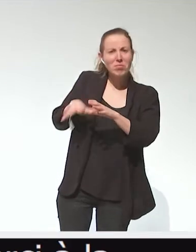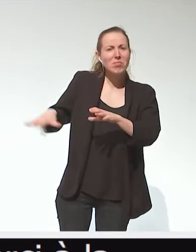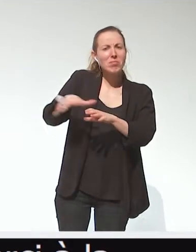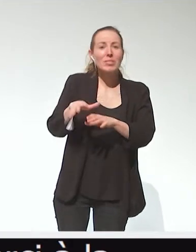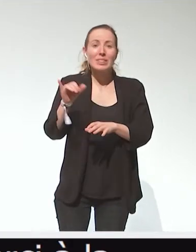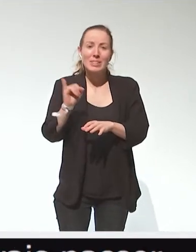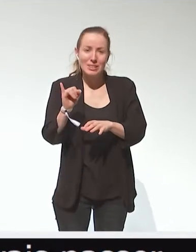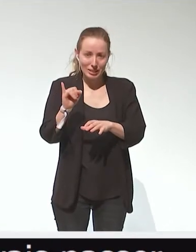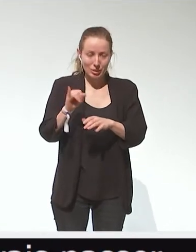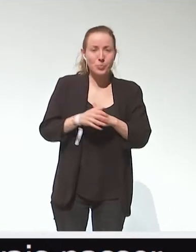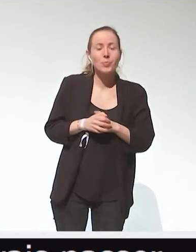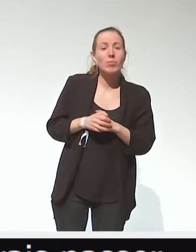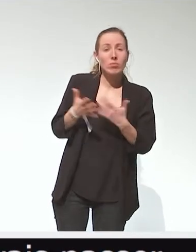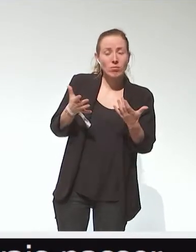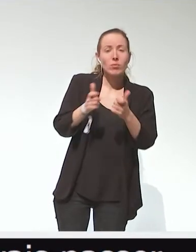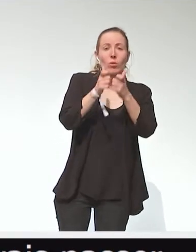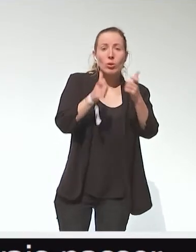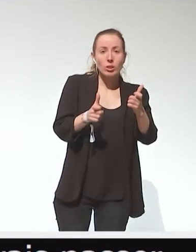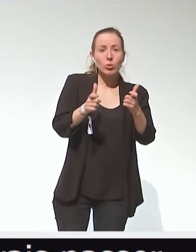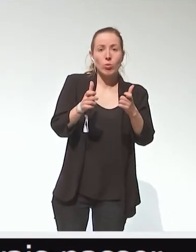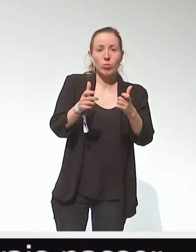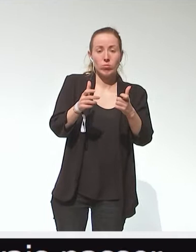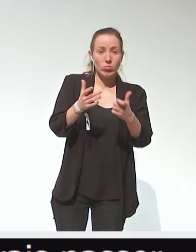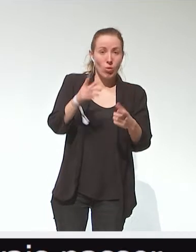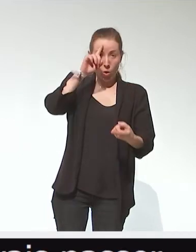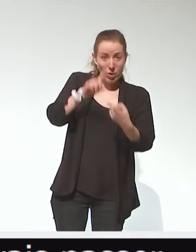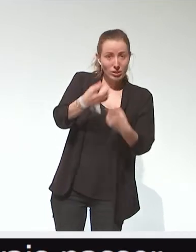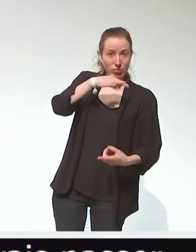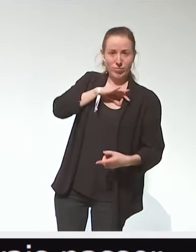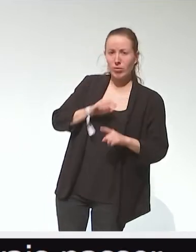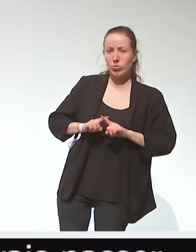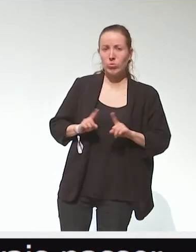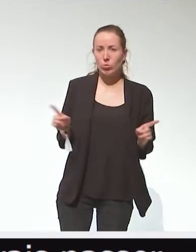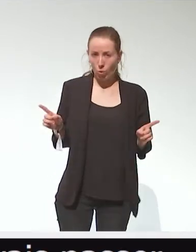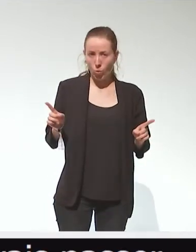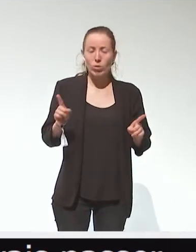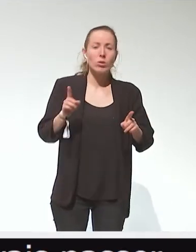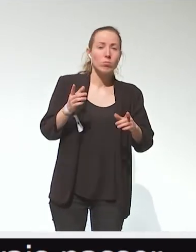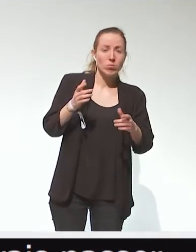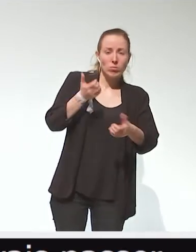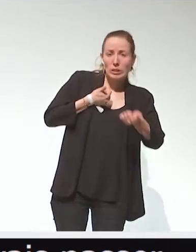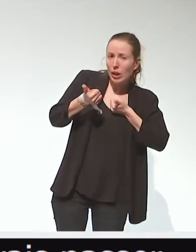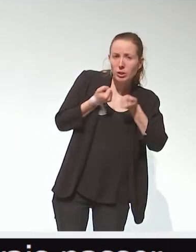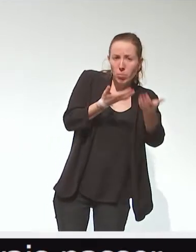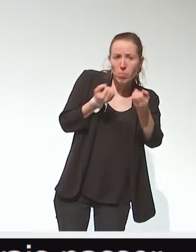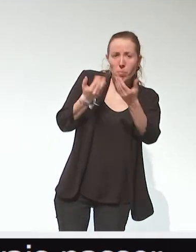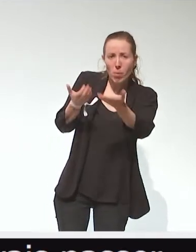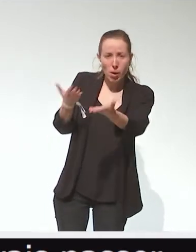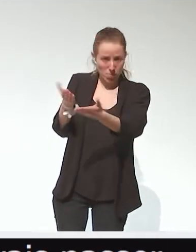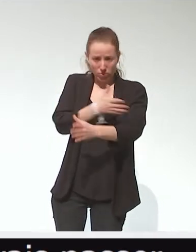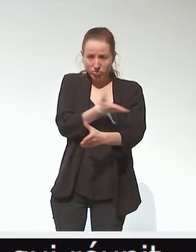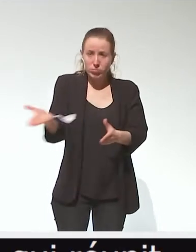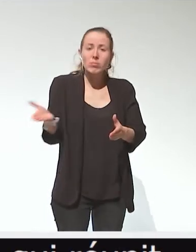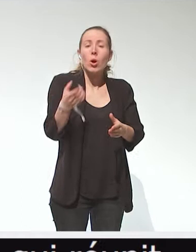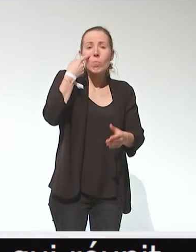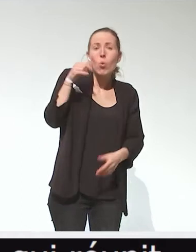economy services that help people with disabilities on the labour market, in their day-to-day lives, in education, and so forth. So I was very happy to